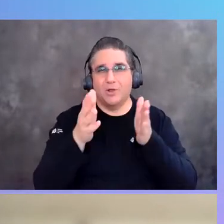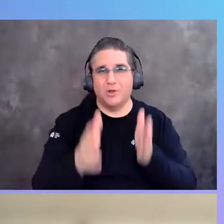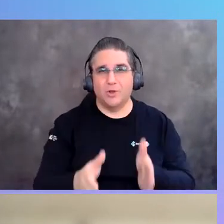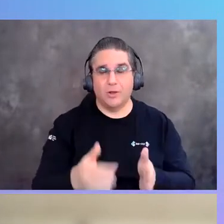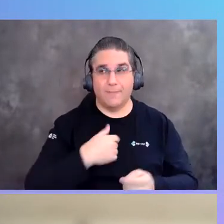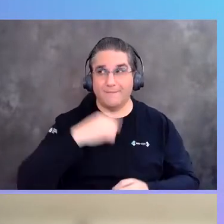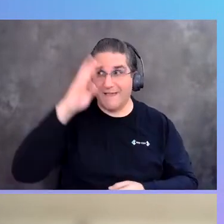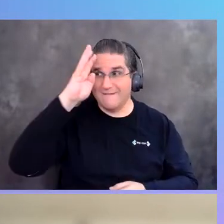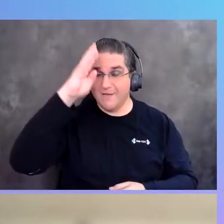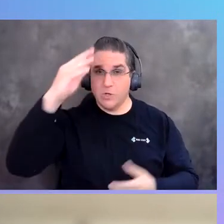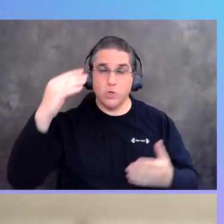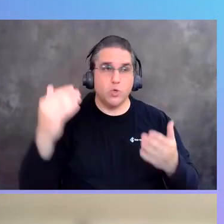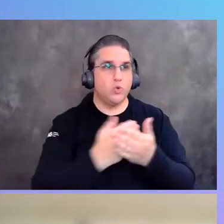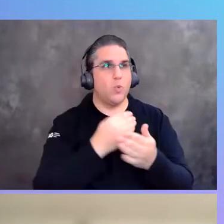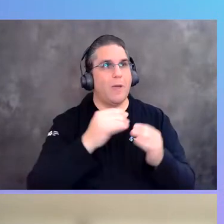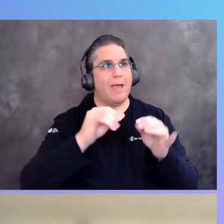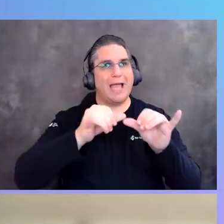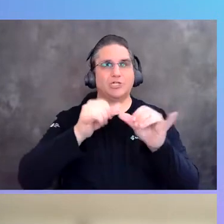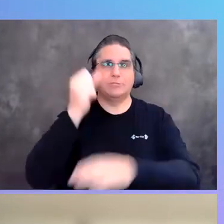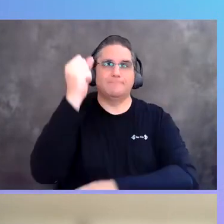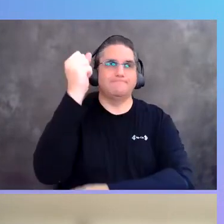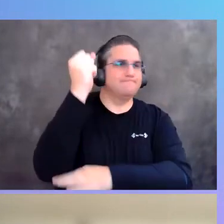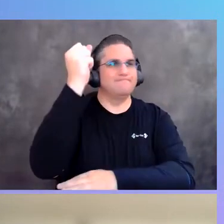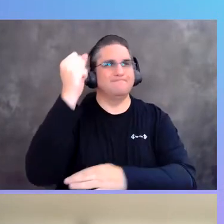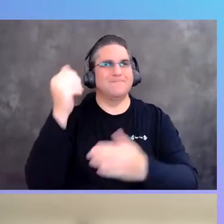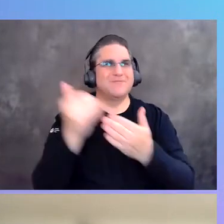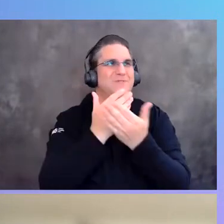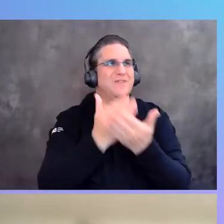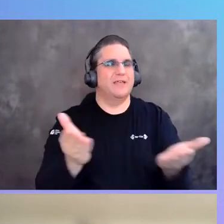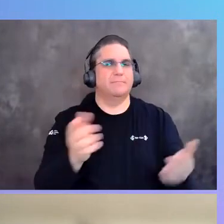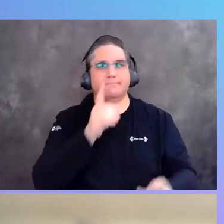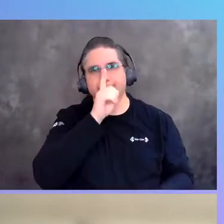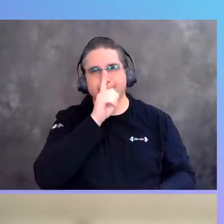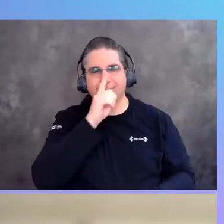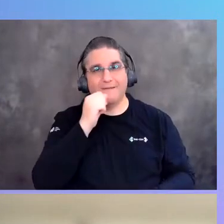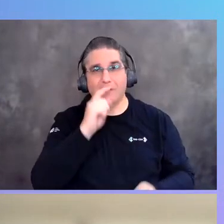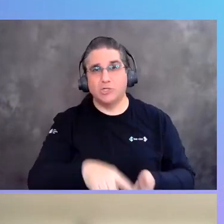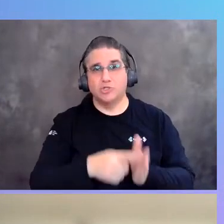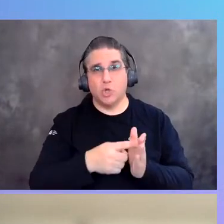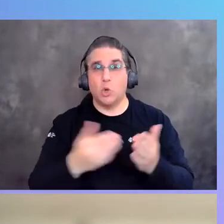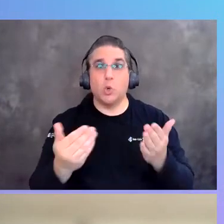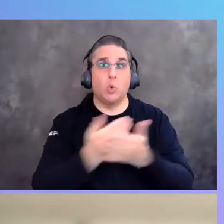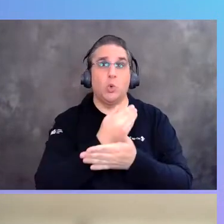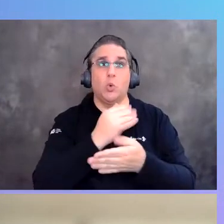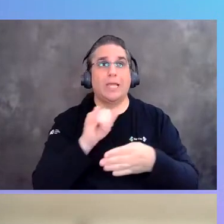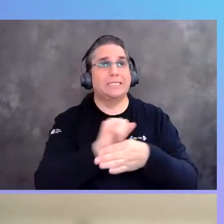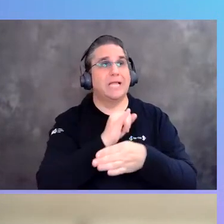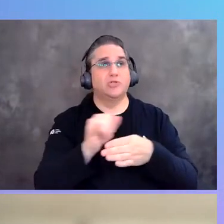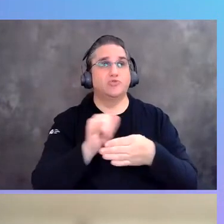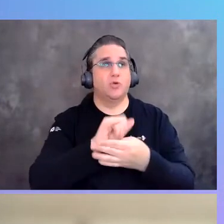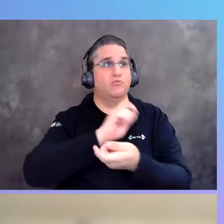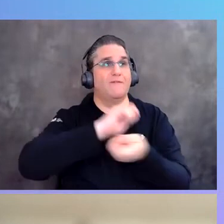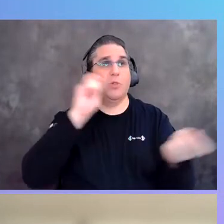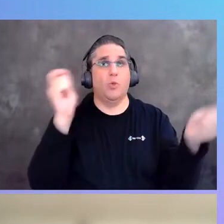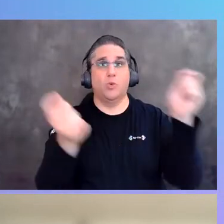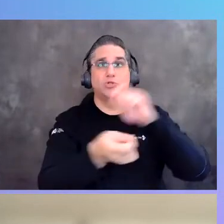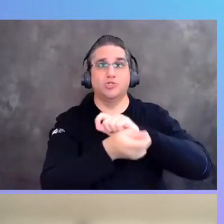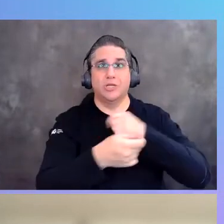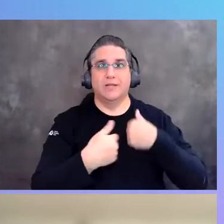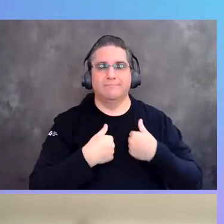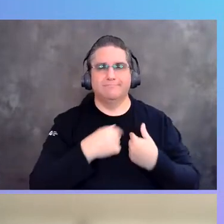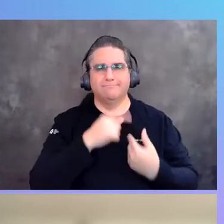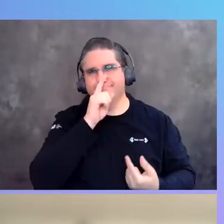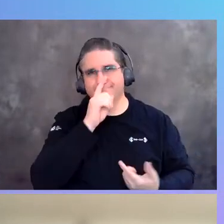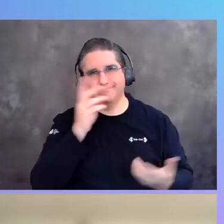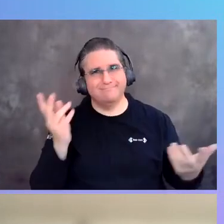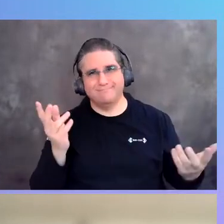engineering cornerstones or helped start any industrial revolutions, unfortunately. But what we do have in common is in the early years, I wasn't